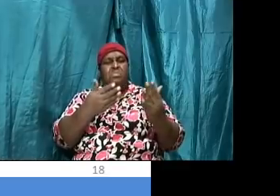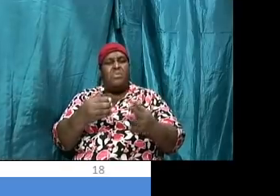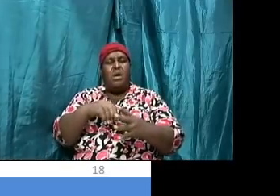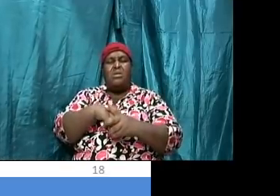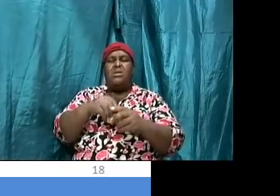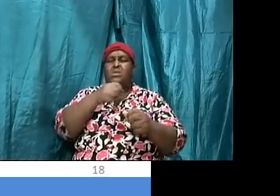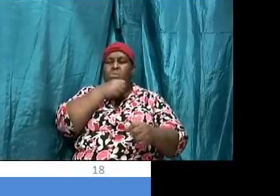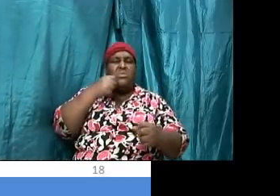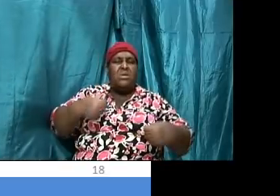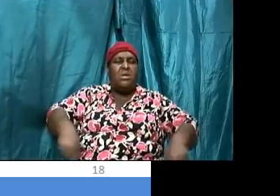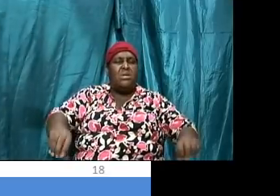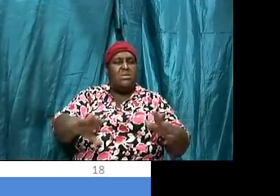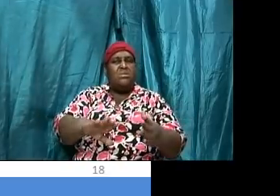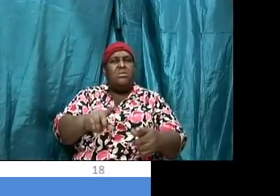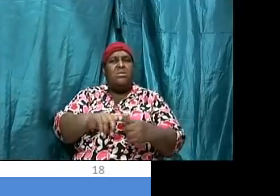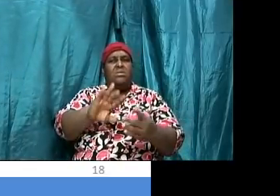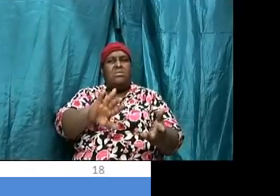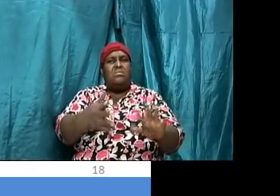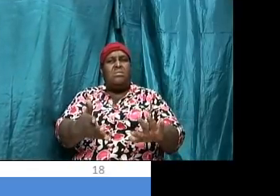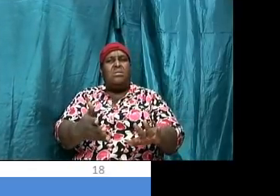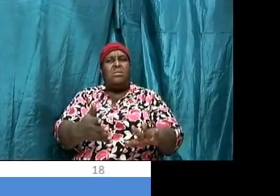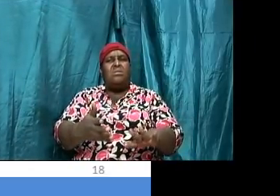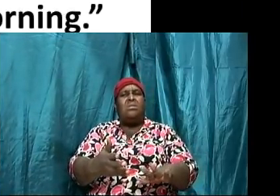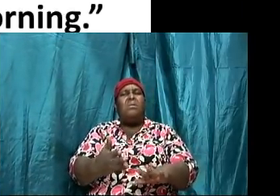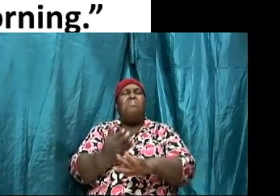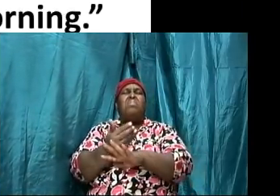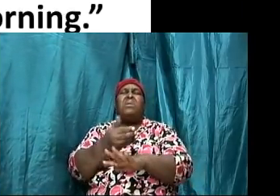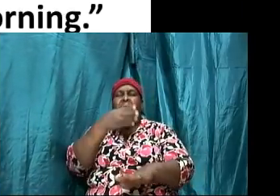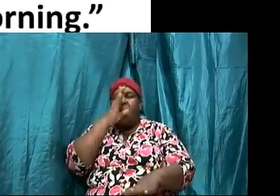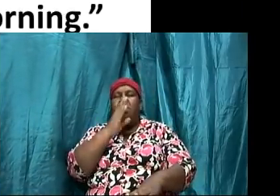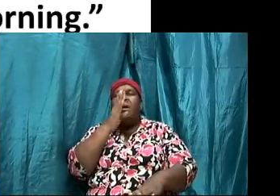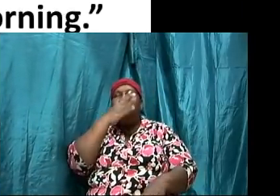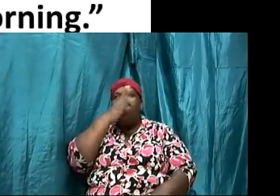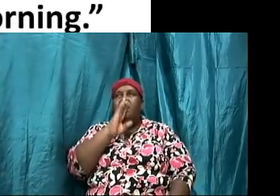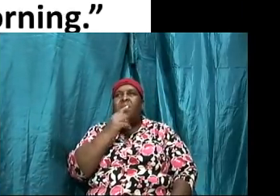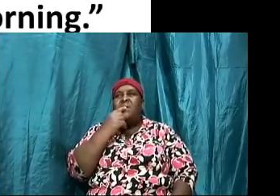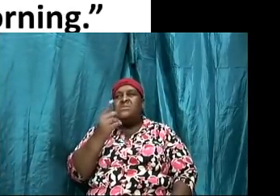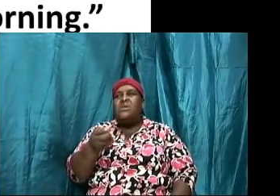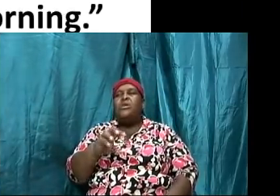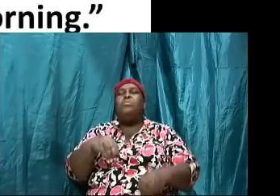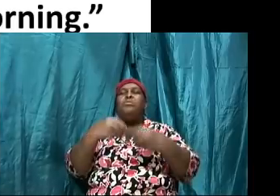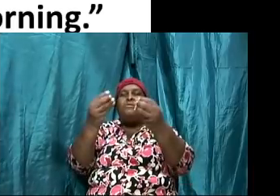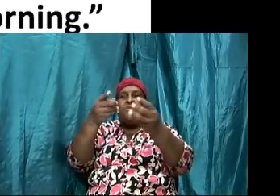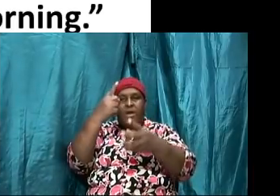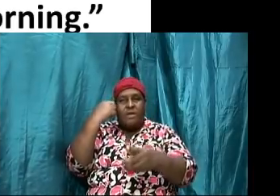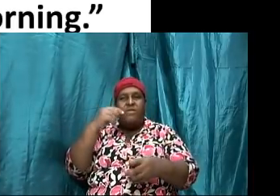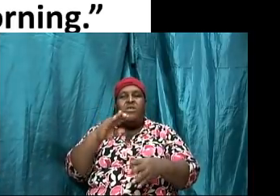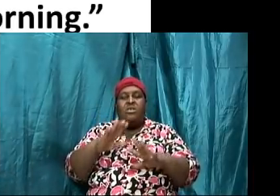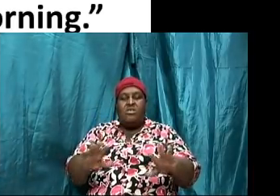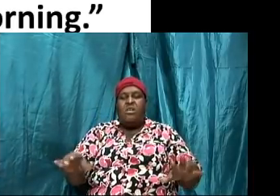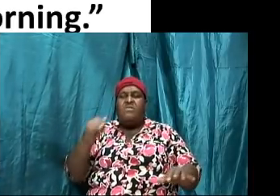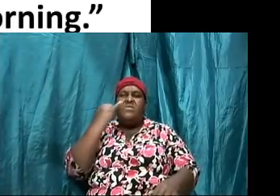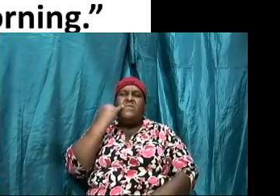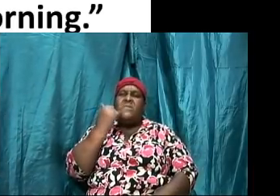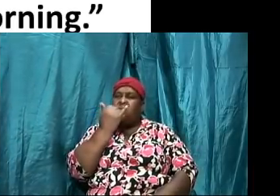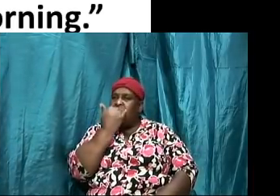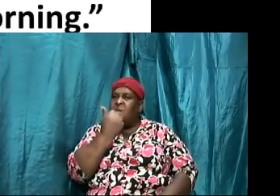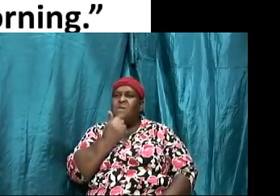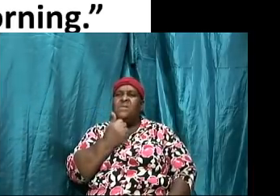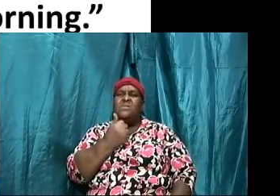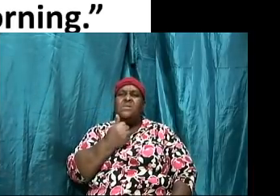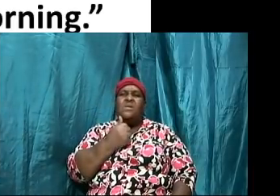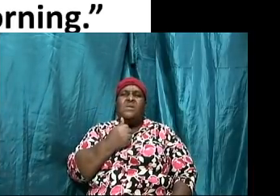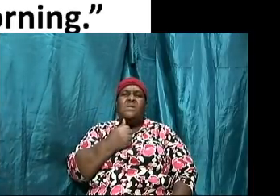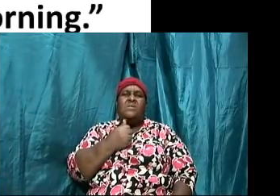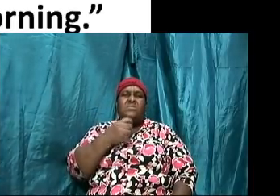for them to die. But they begged God, and God said, okay, he's going to provide for them. So in Exodus chapter 16, the scripture clearly states